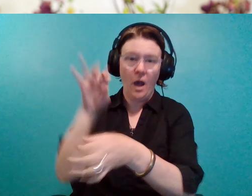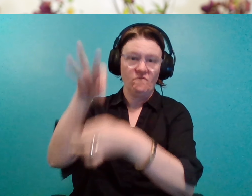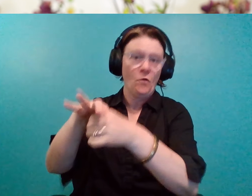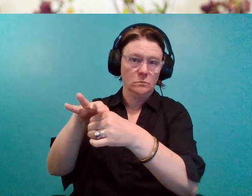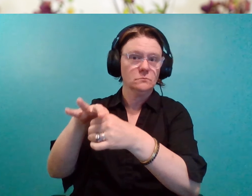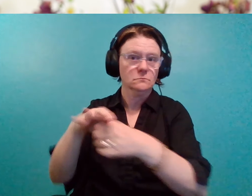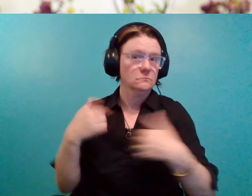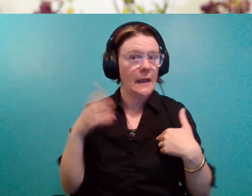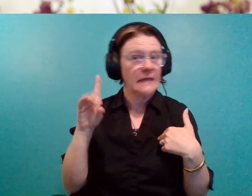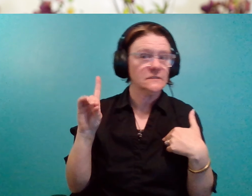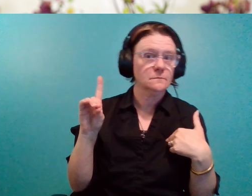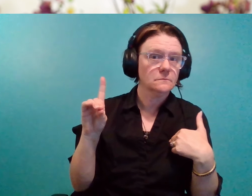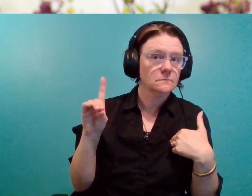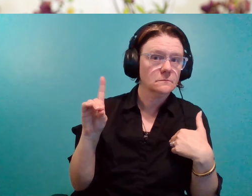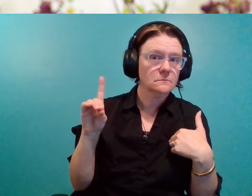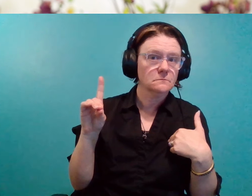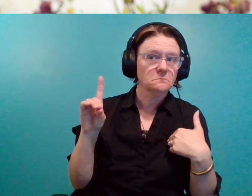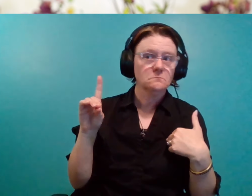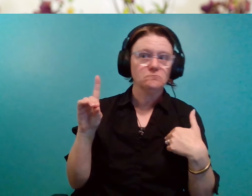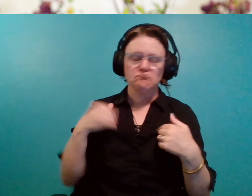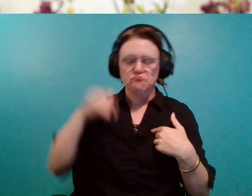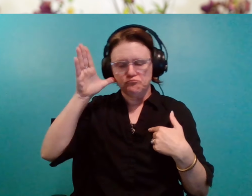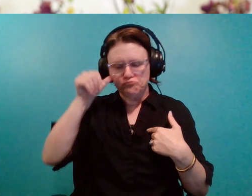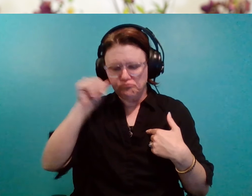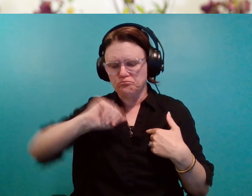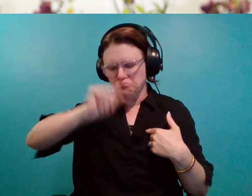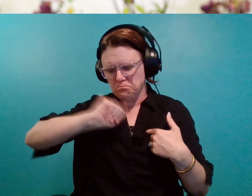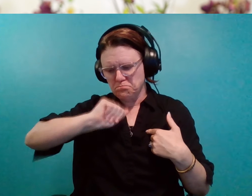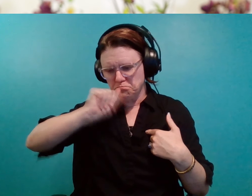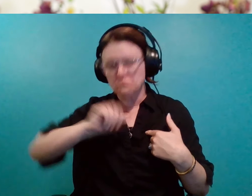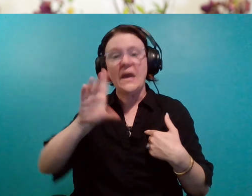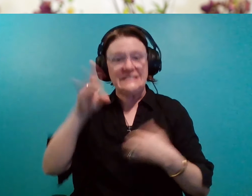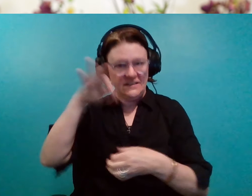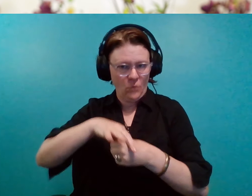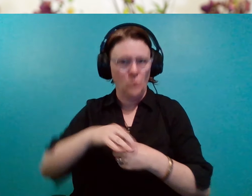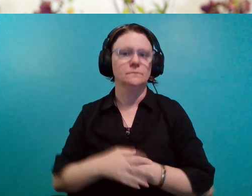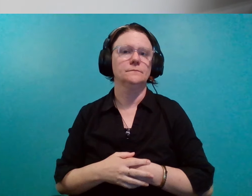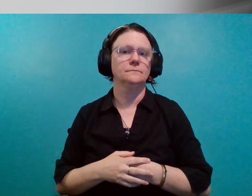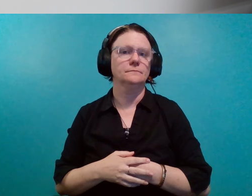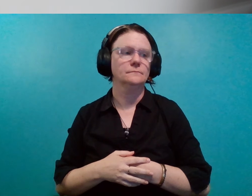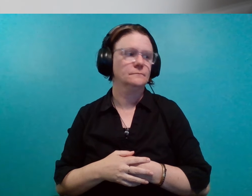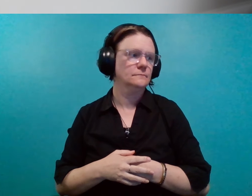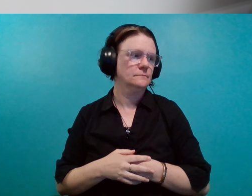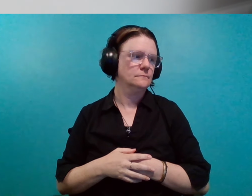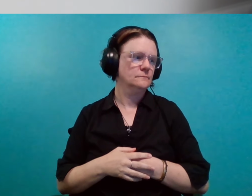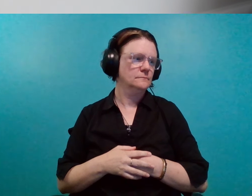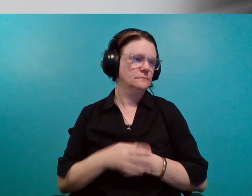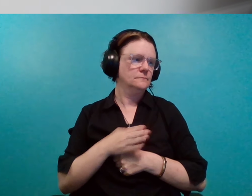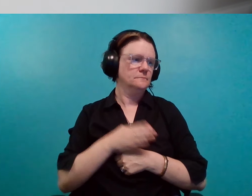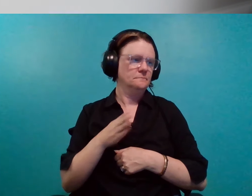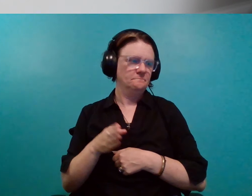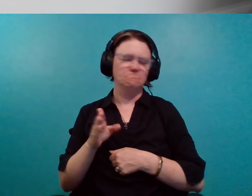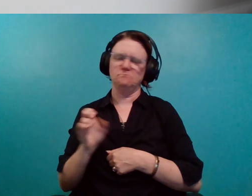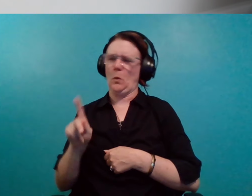vote. And that's exactly what I did. I maintained perseverance and was persistent and voted. I want to shift